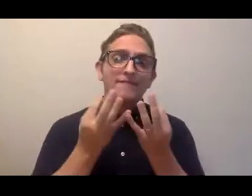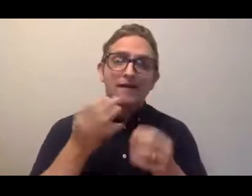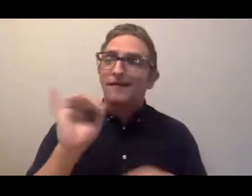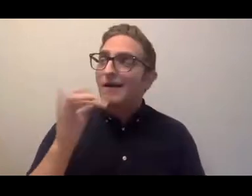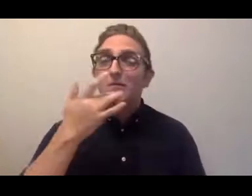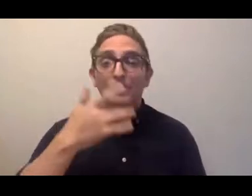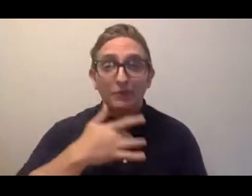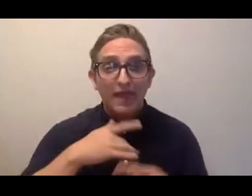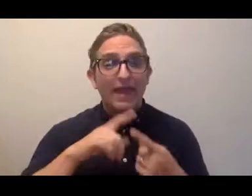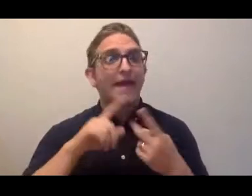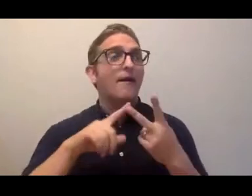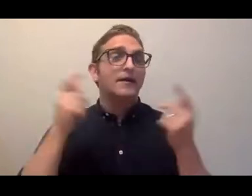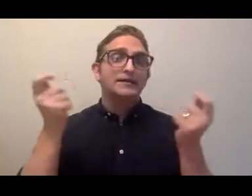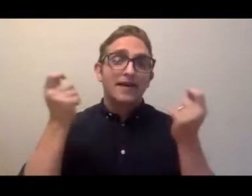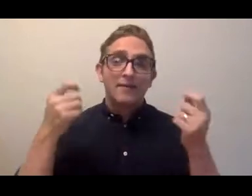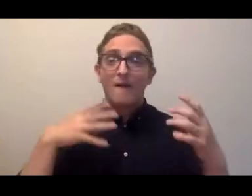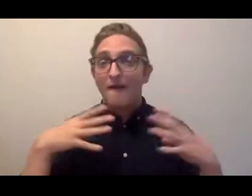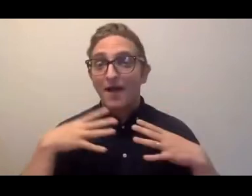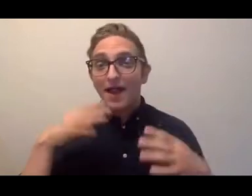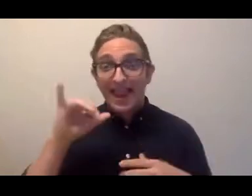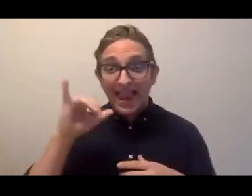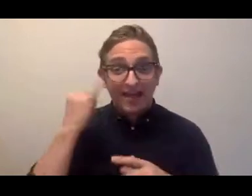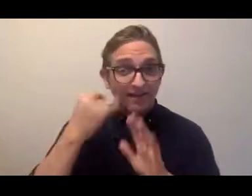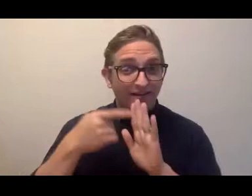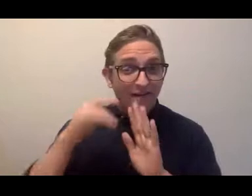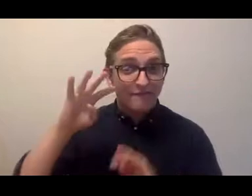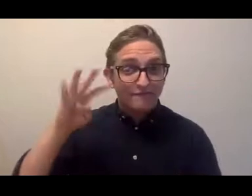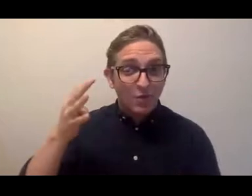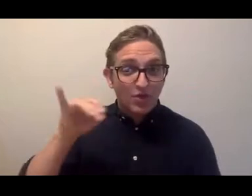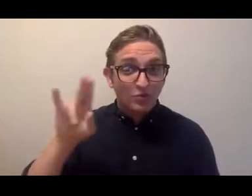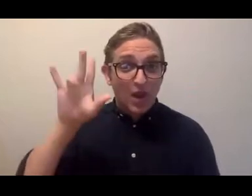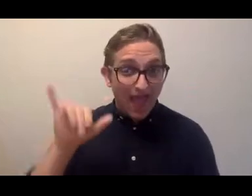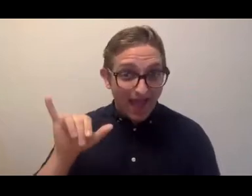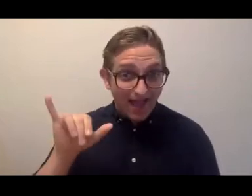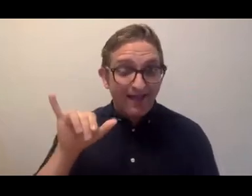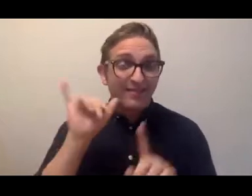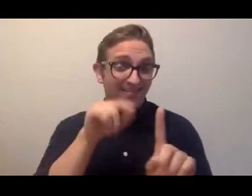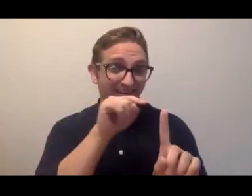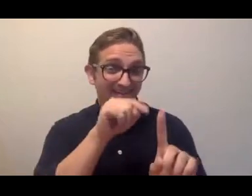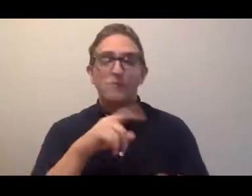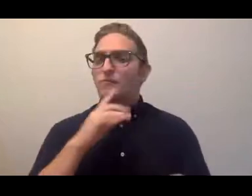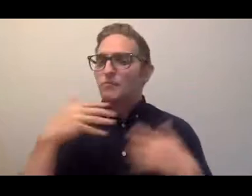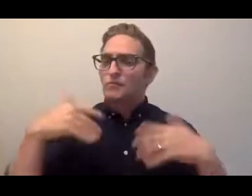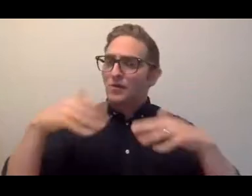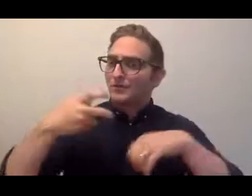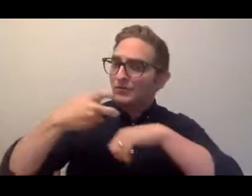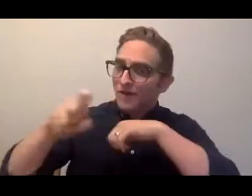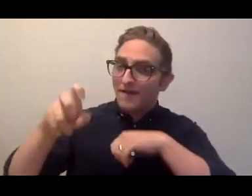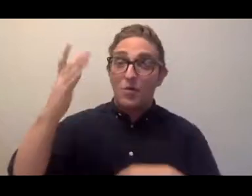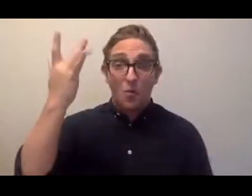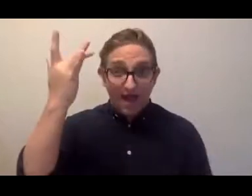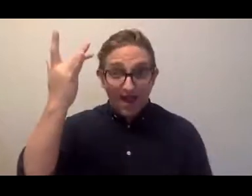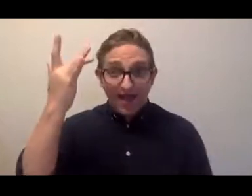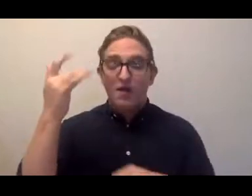birthday or a holiday, like the 4th of July, for instance, or whatever, it's really tough because we all come into